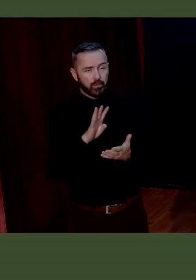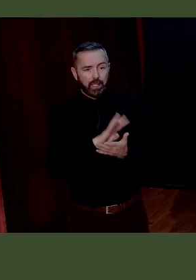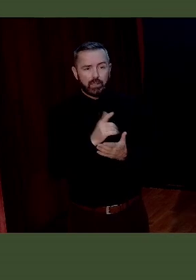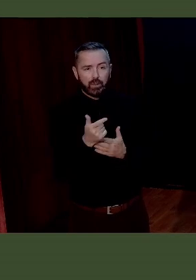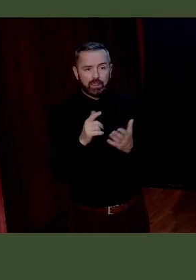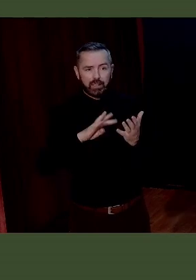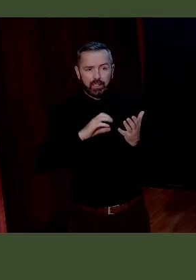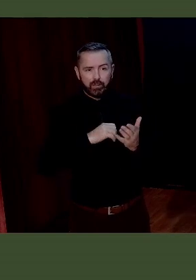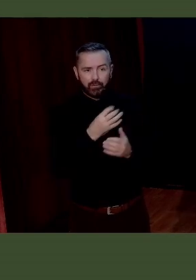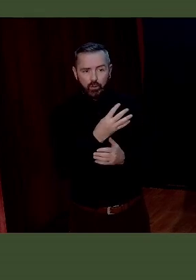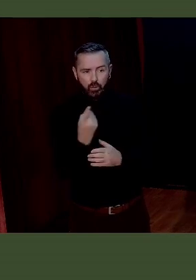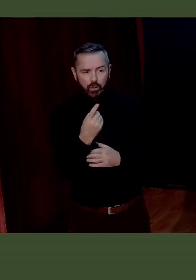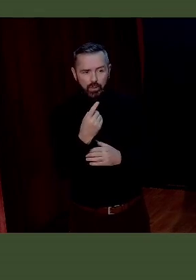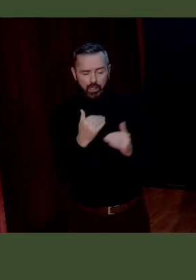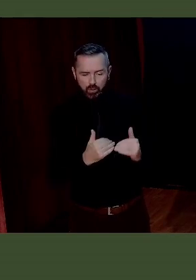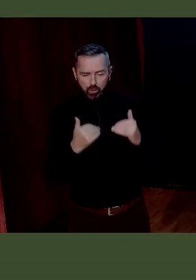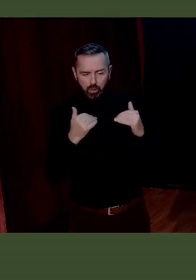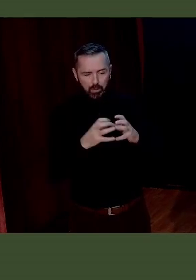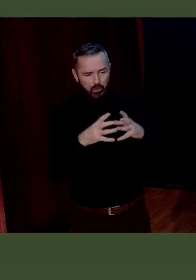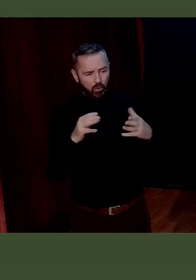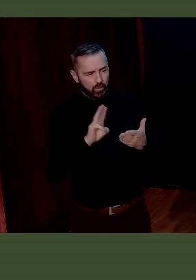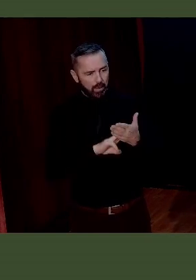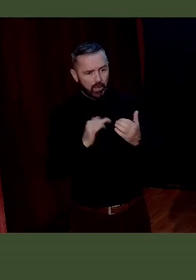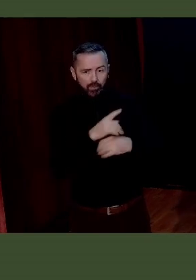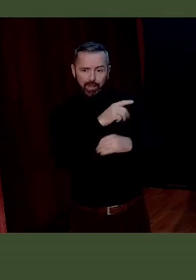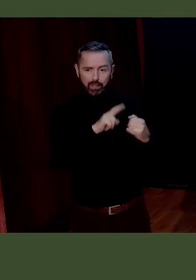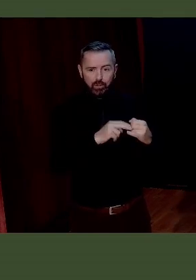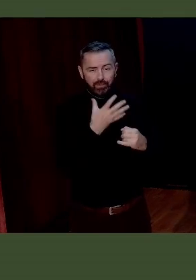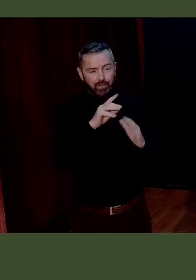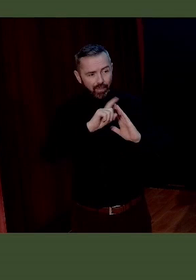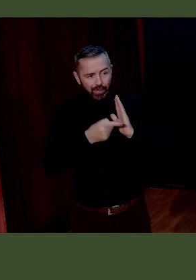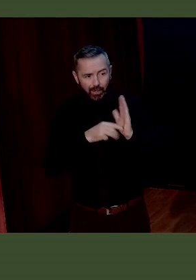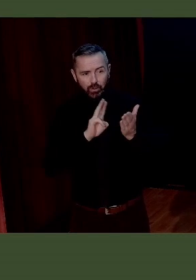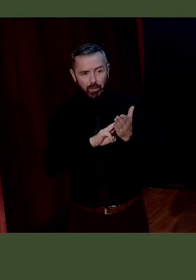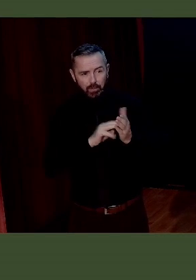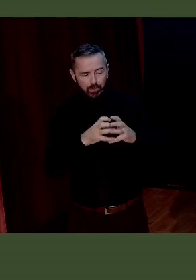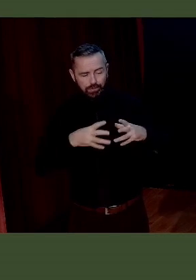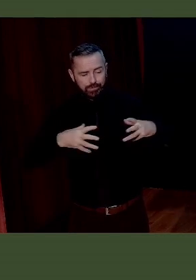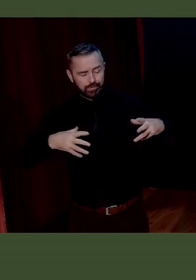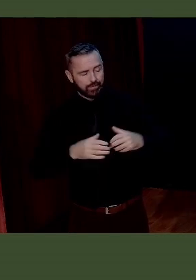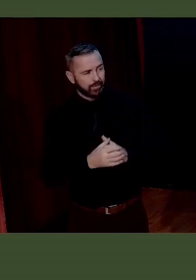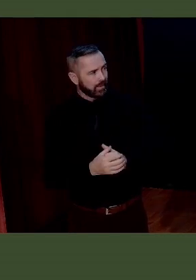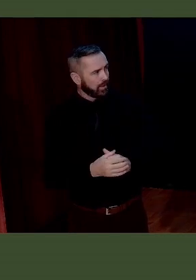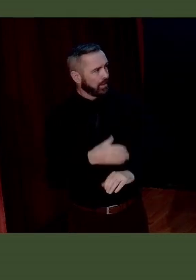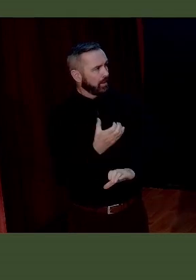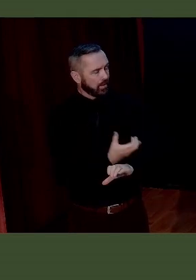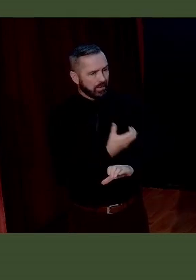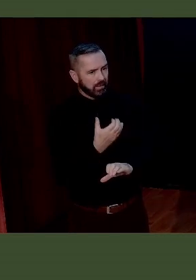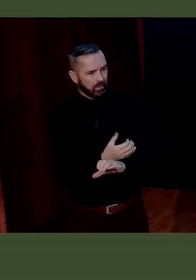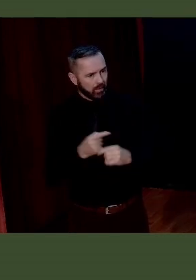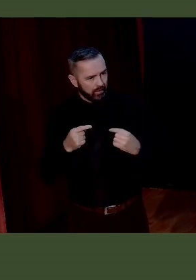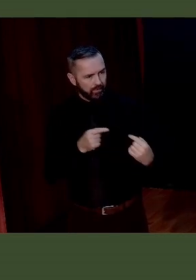to 41, she was prominent in growing the membership of that union to over 5,000 members. A persistent fighter for the